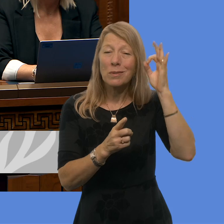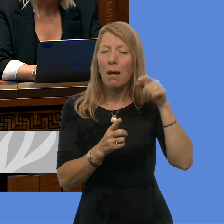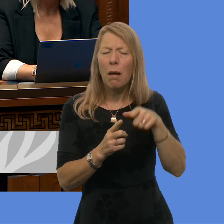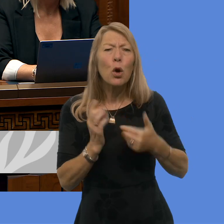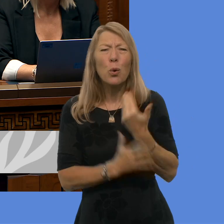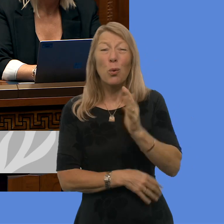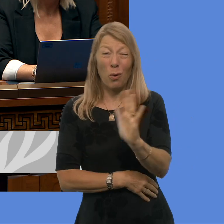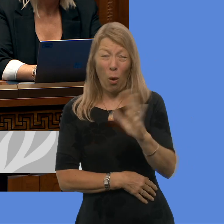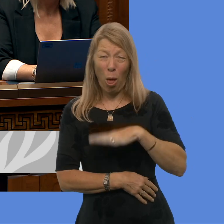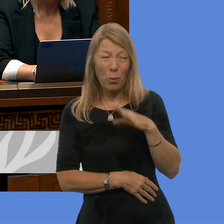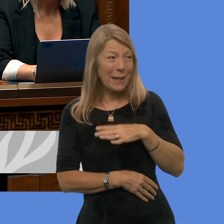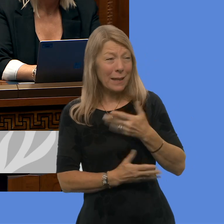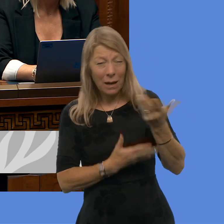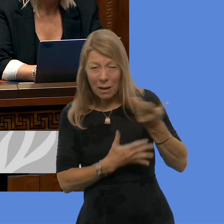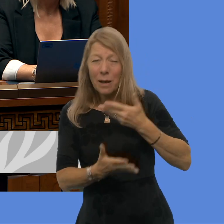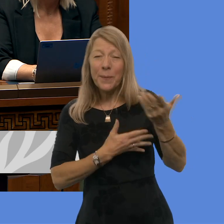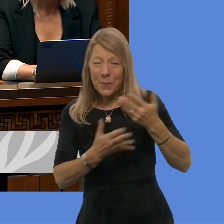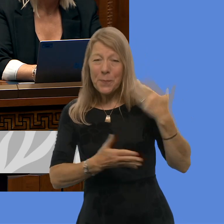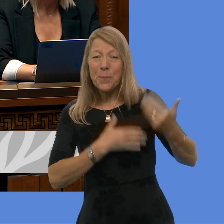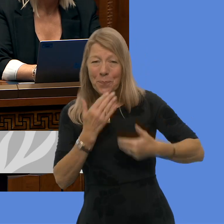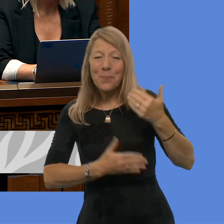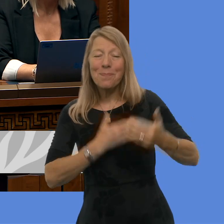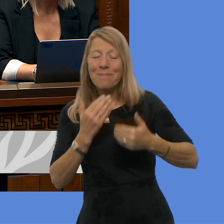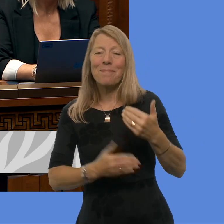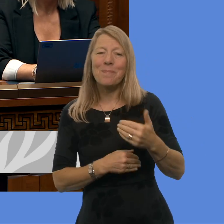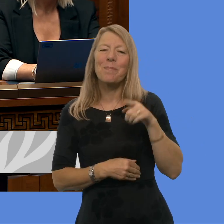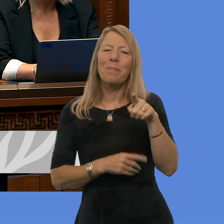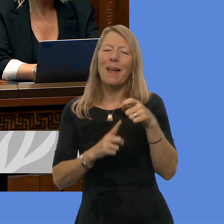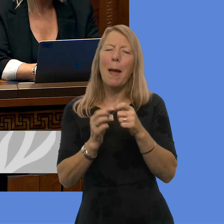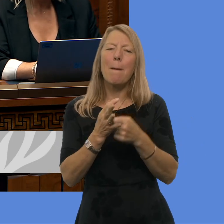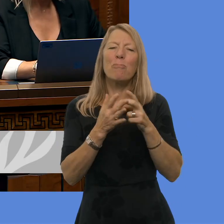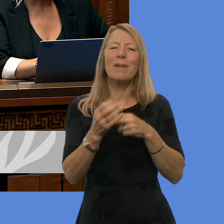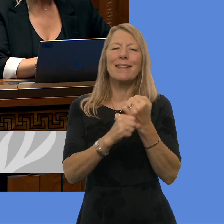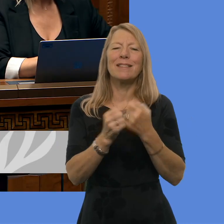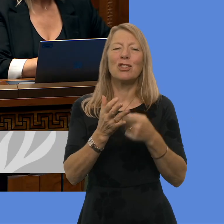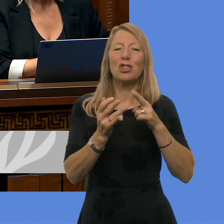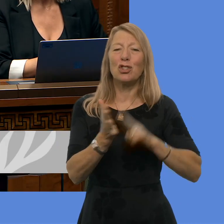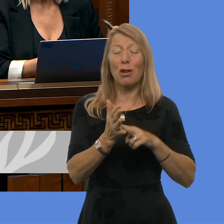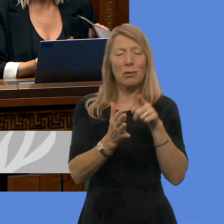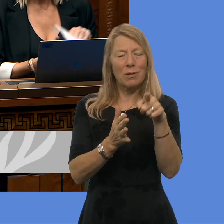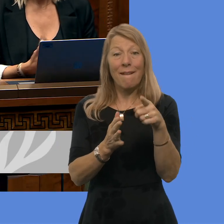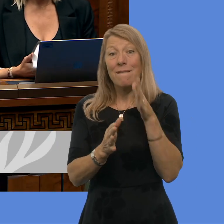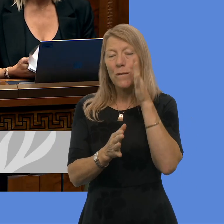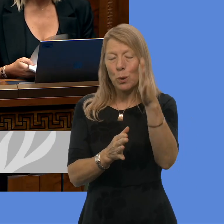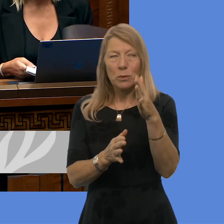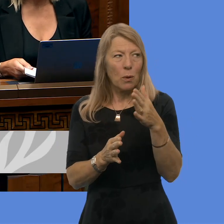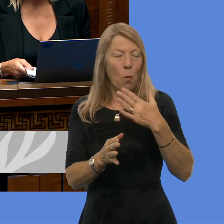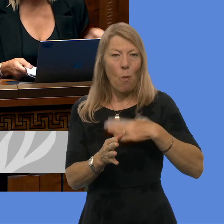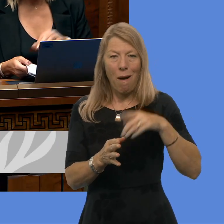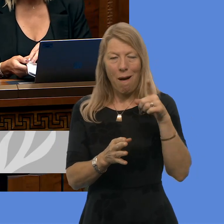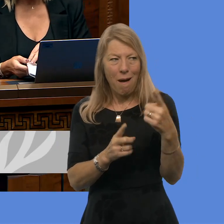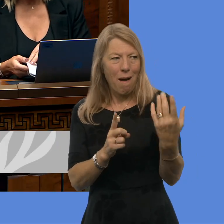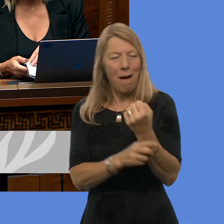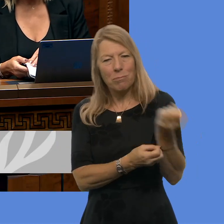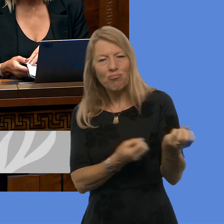But realising the full potential of the Aberdeen site for the whole of the city, the North West, and indeed just the North West more generally, is a